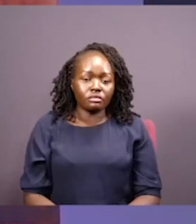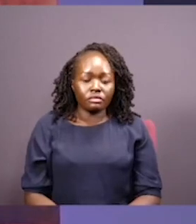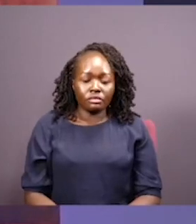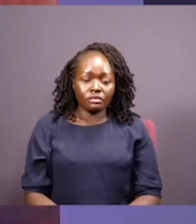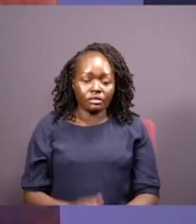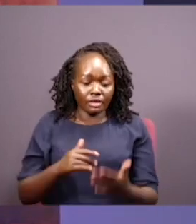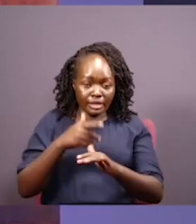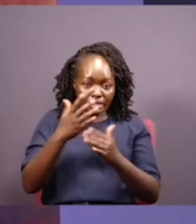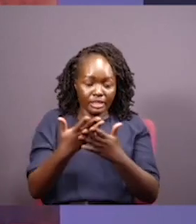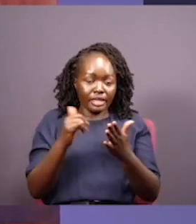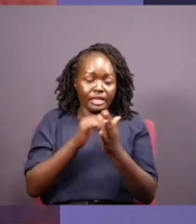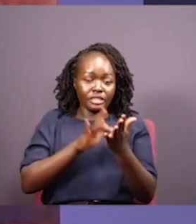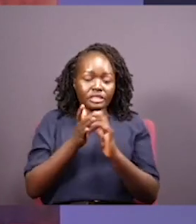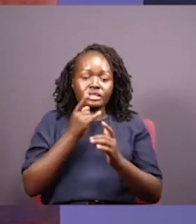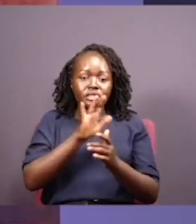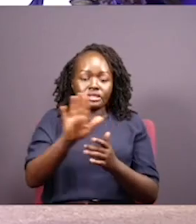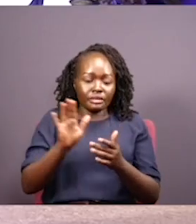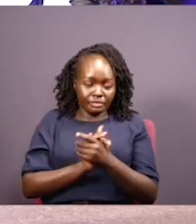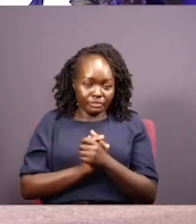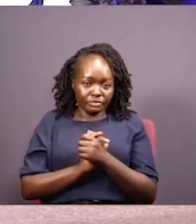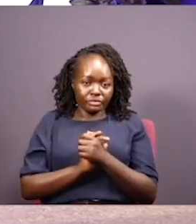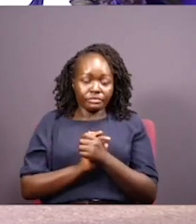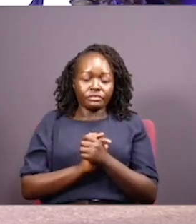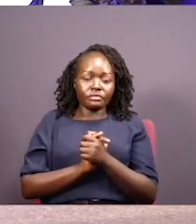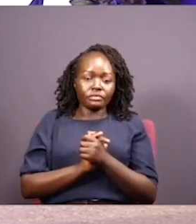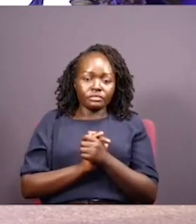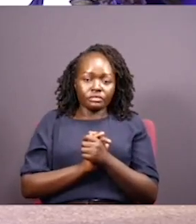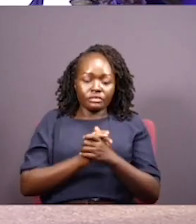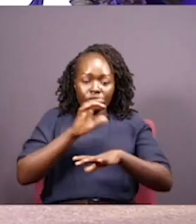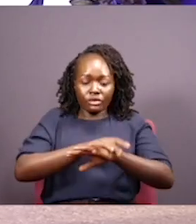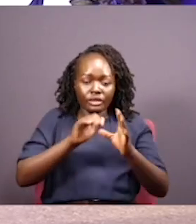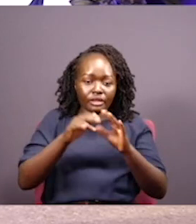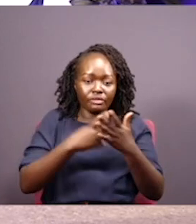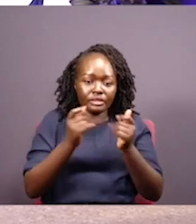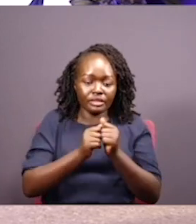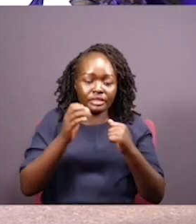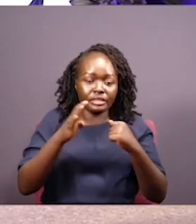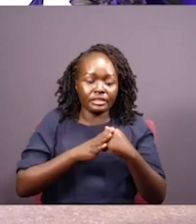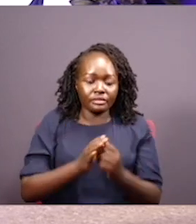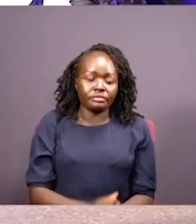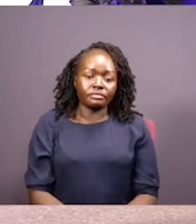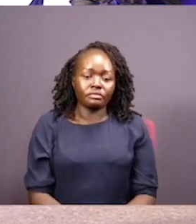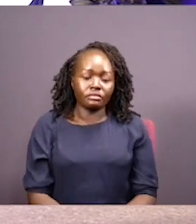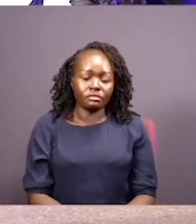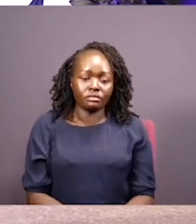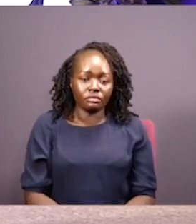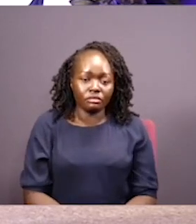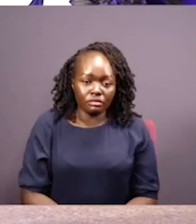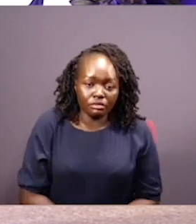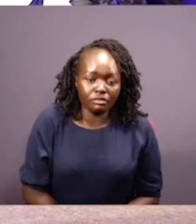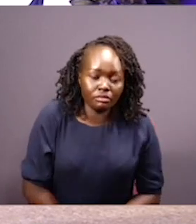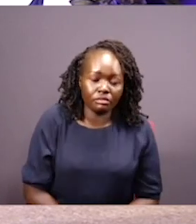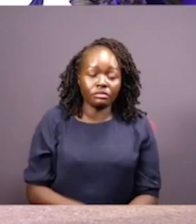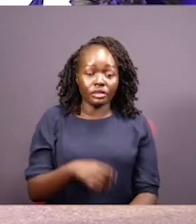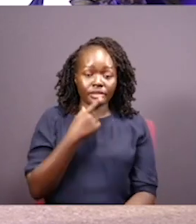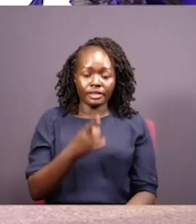Jesus tells them is captured in verse 19. Verse 19 says this, but when